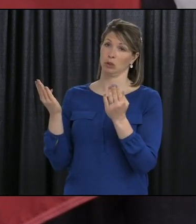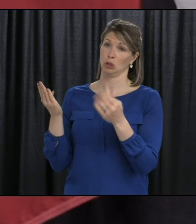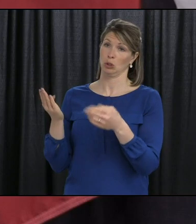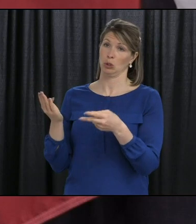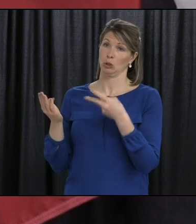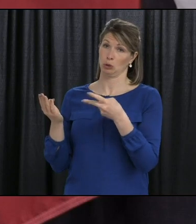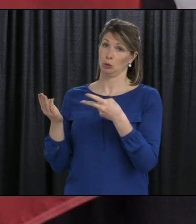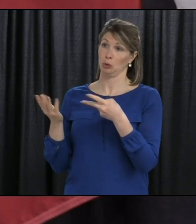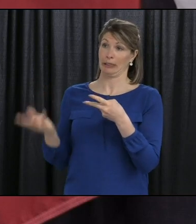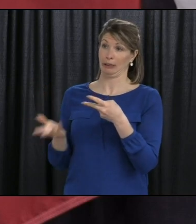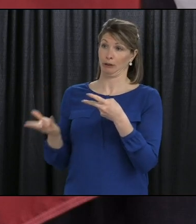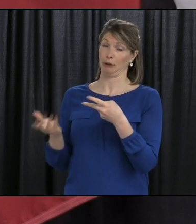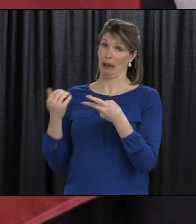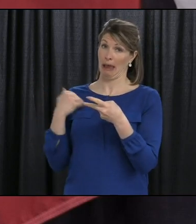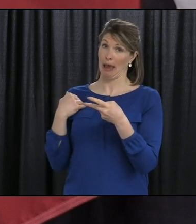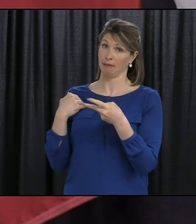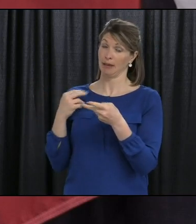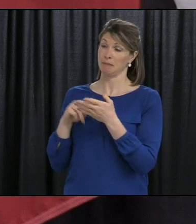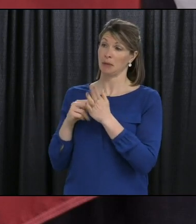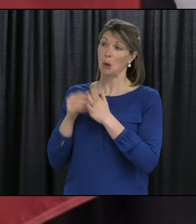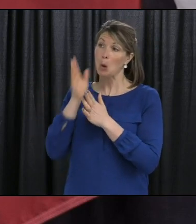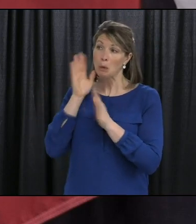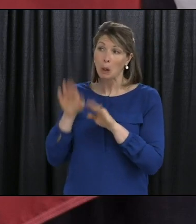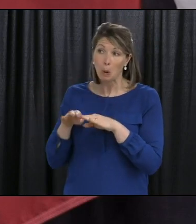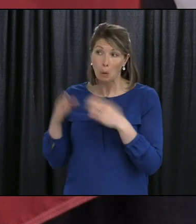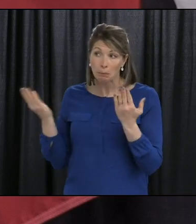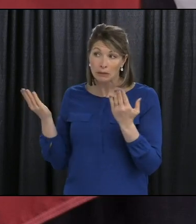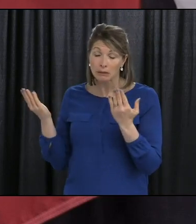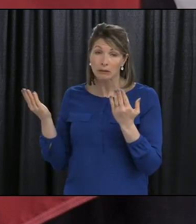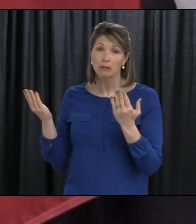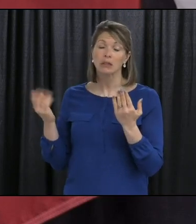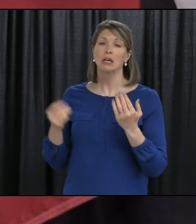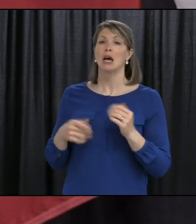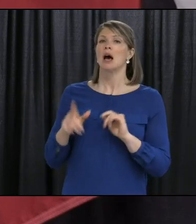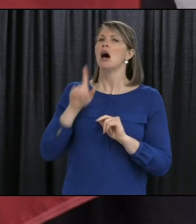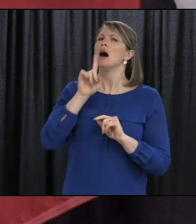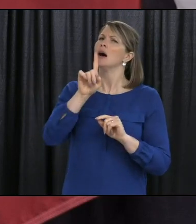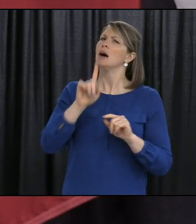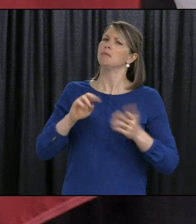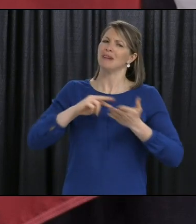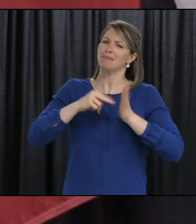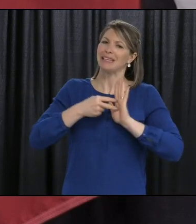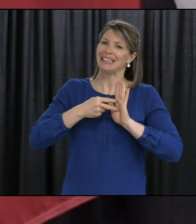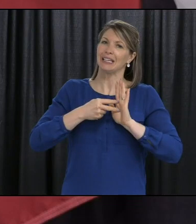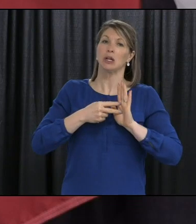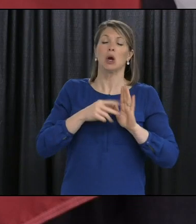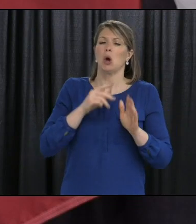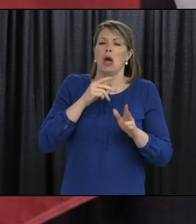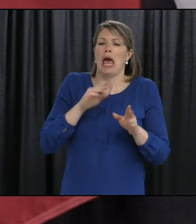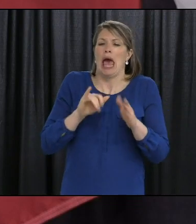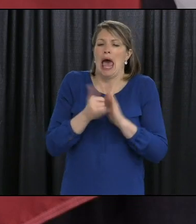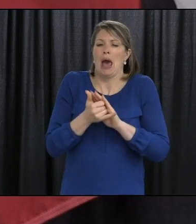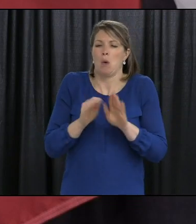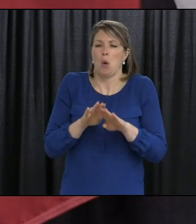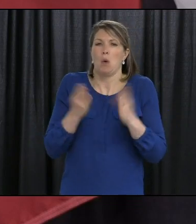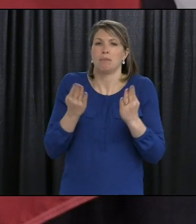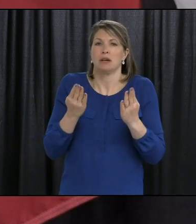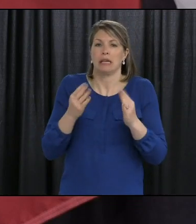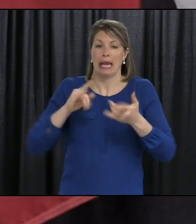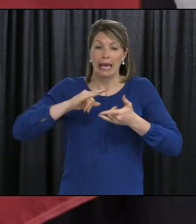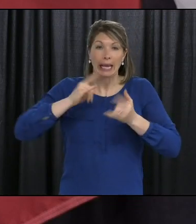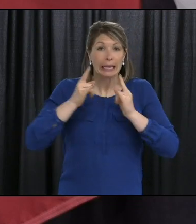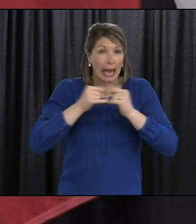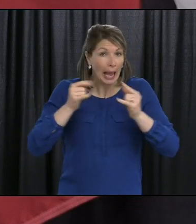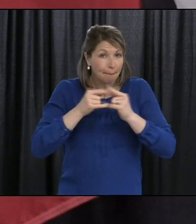These are not talking about, my understanding, of camping and so on. This would be trails that would open up and visitation to some